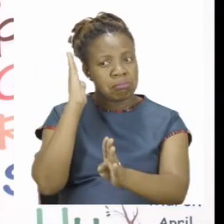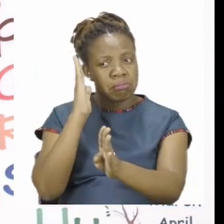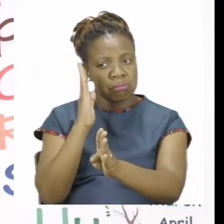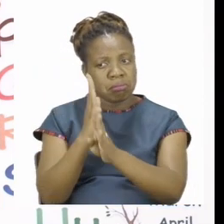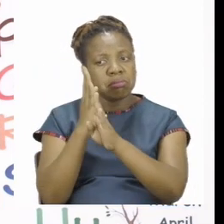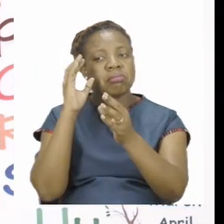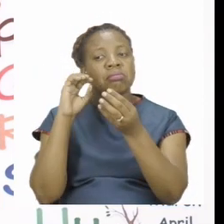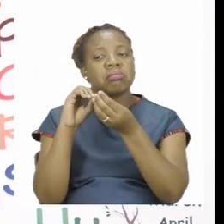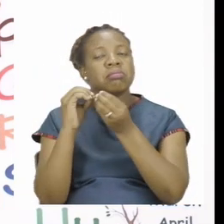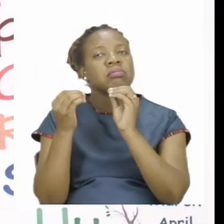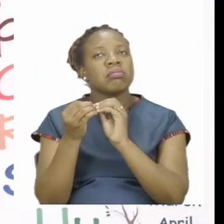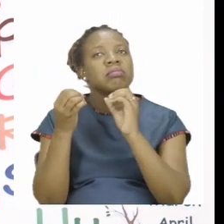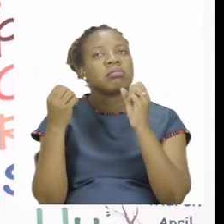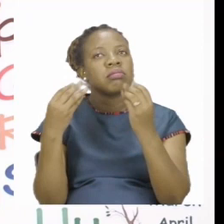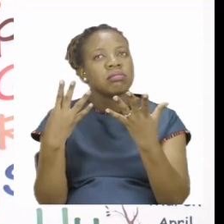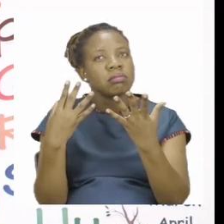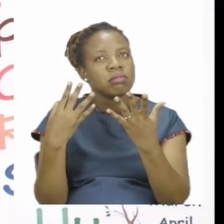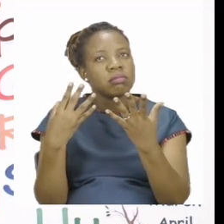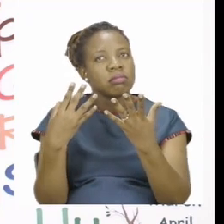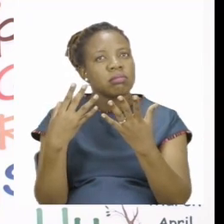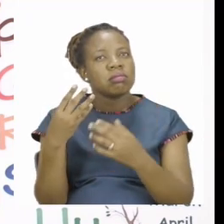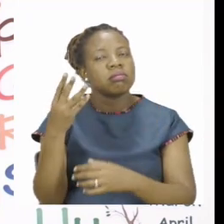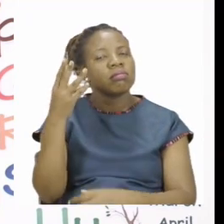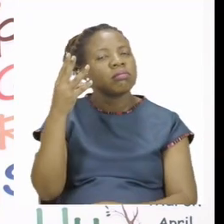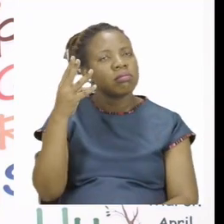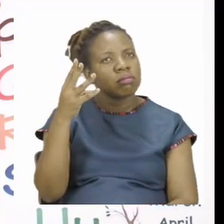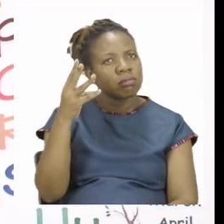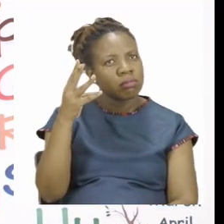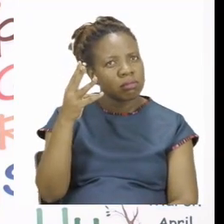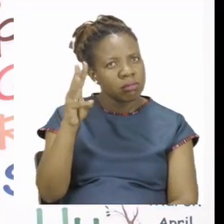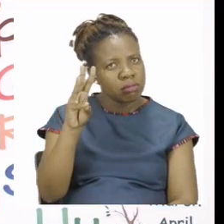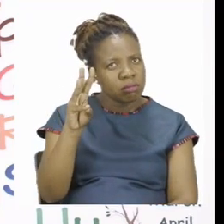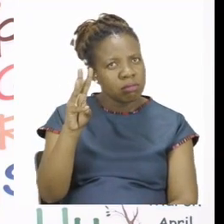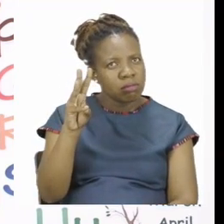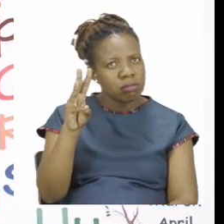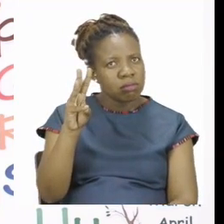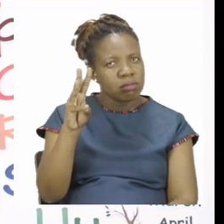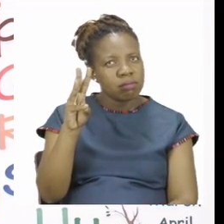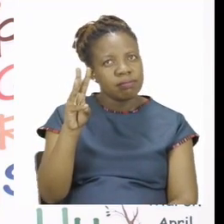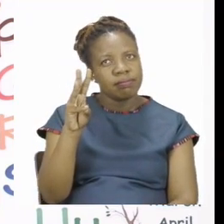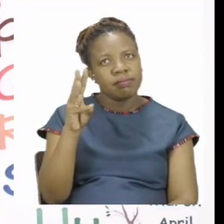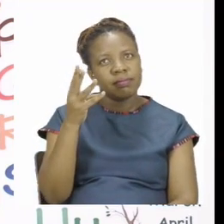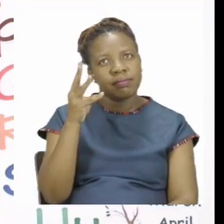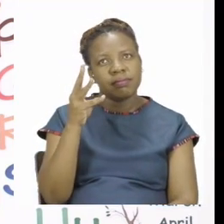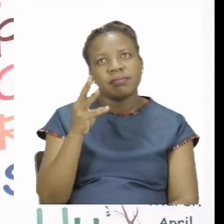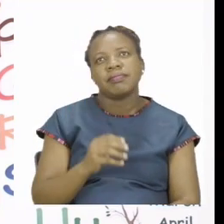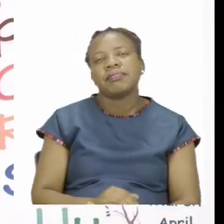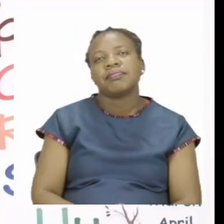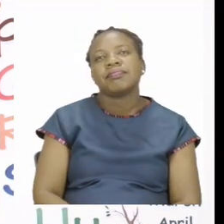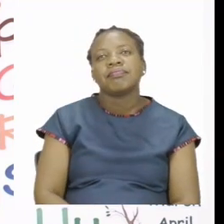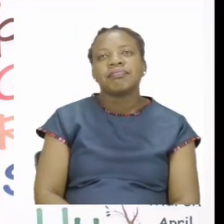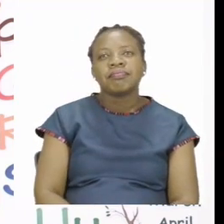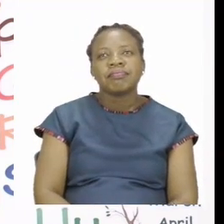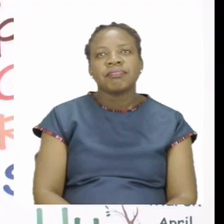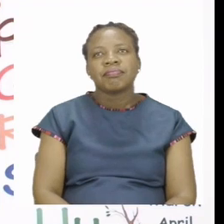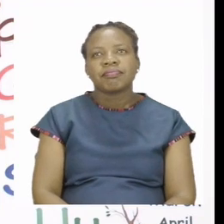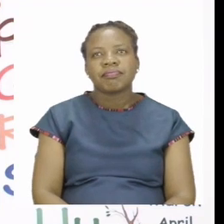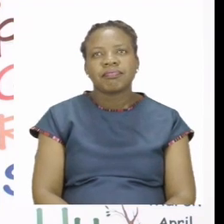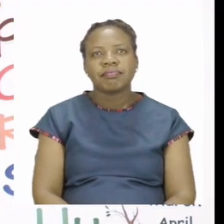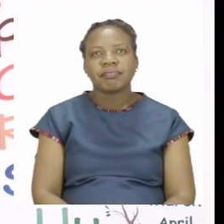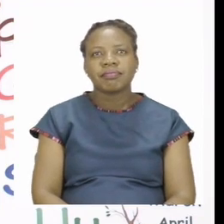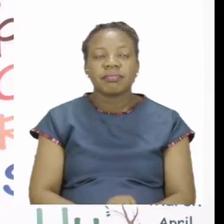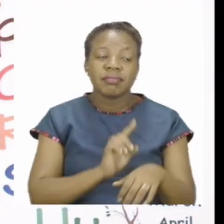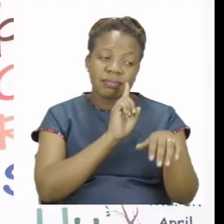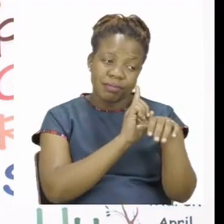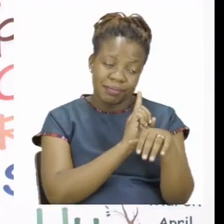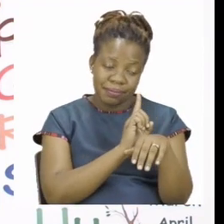means my counting ended up being 6. So the first time, boys